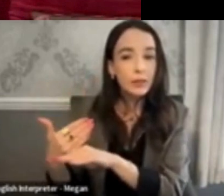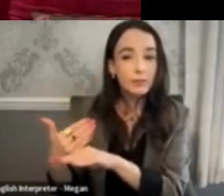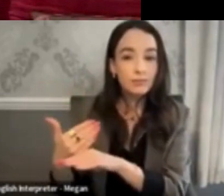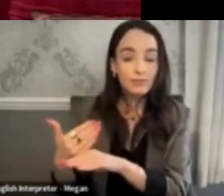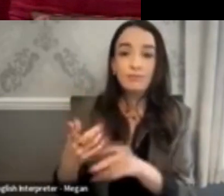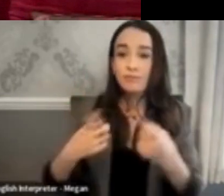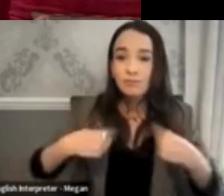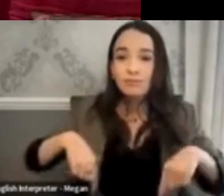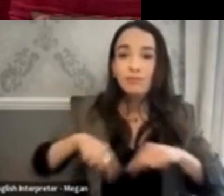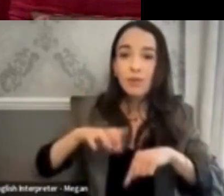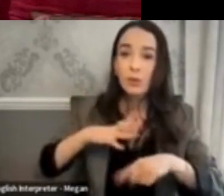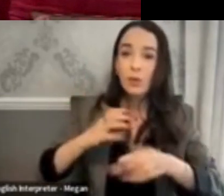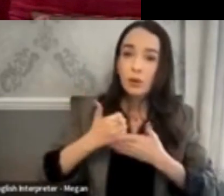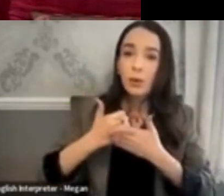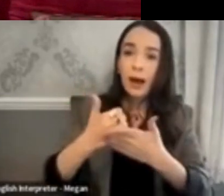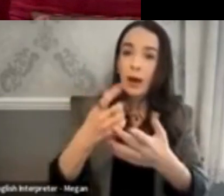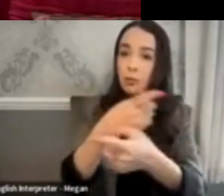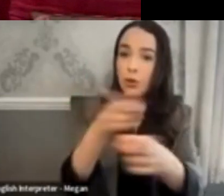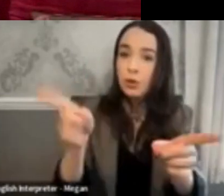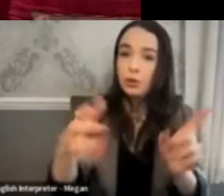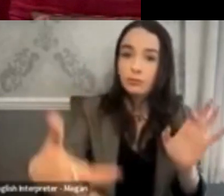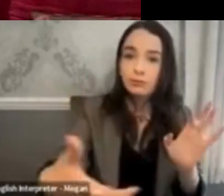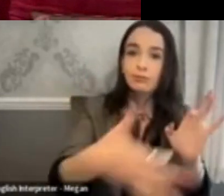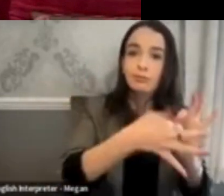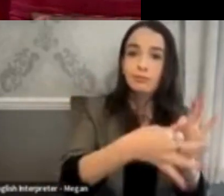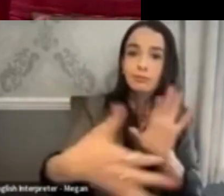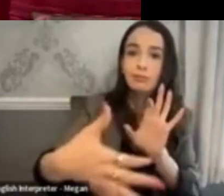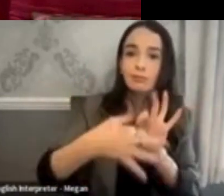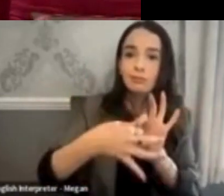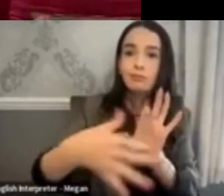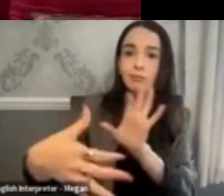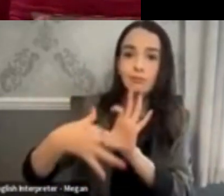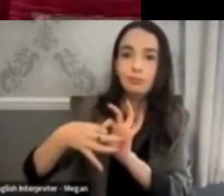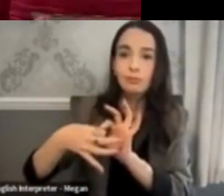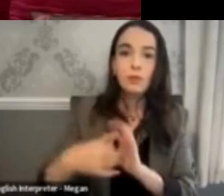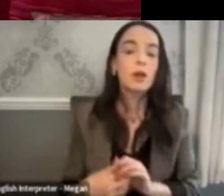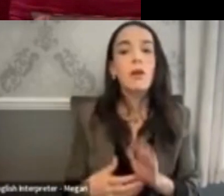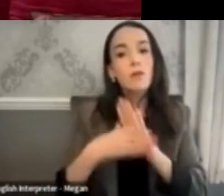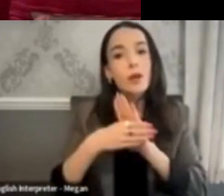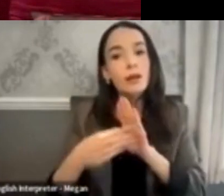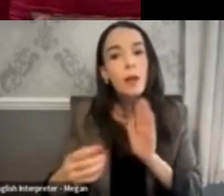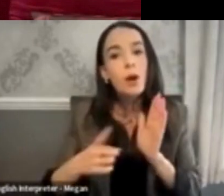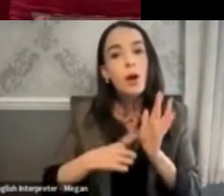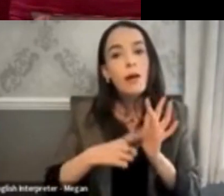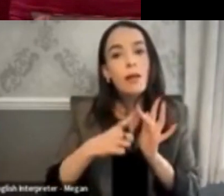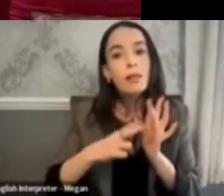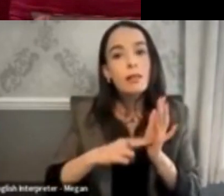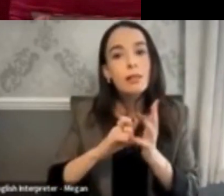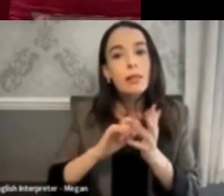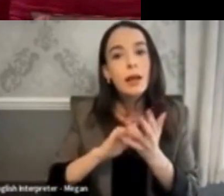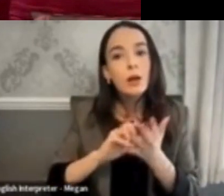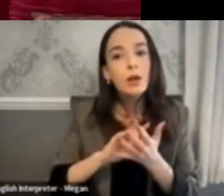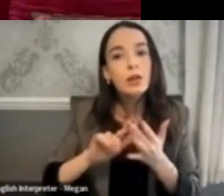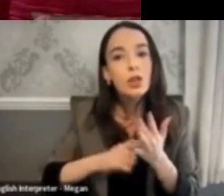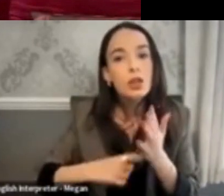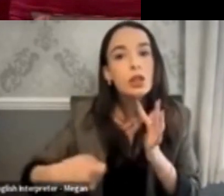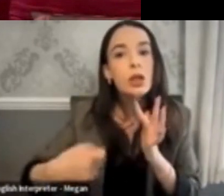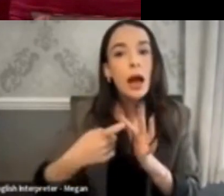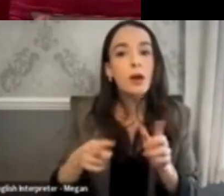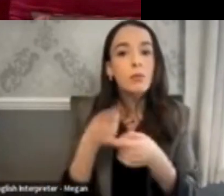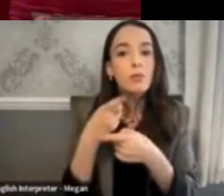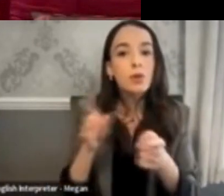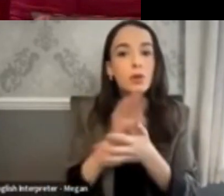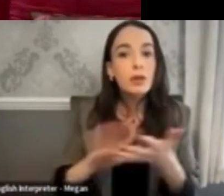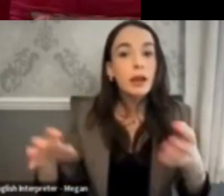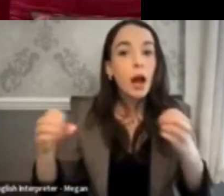this work. For example, Lincolnshire Music Hub is working in our priority places of East Lindsey and